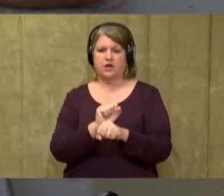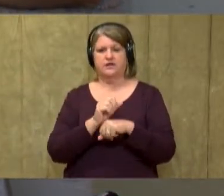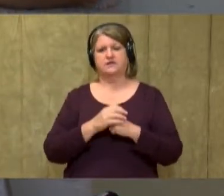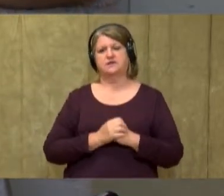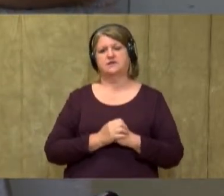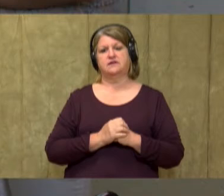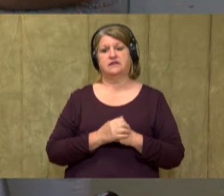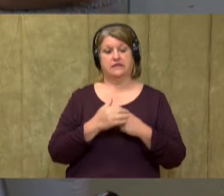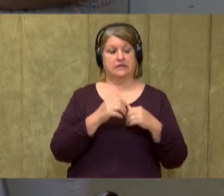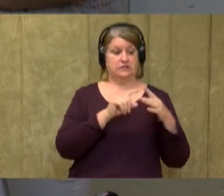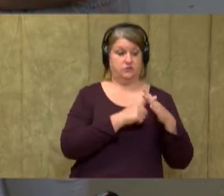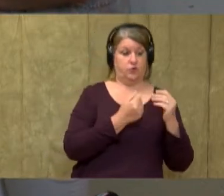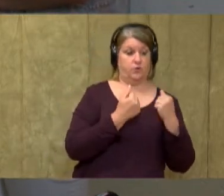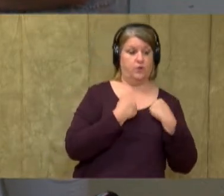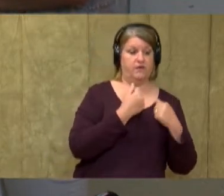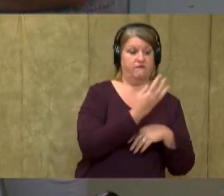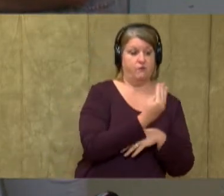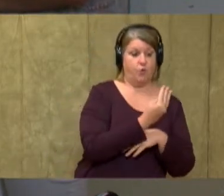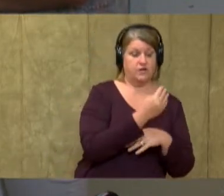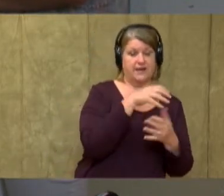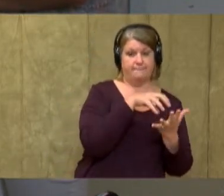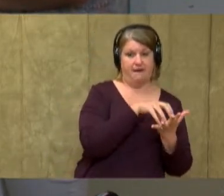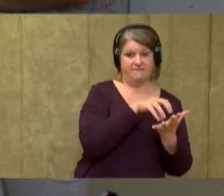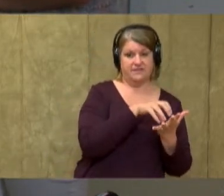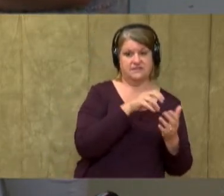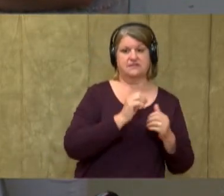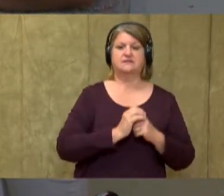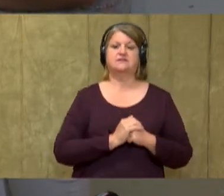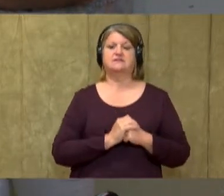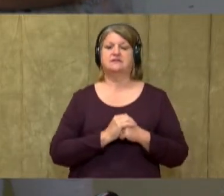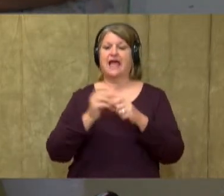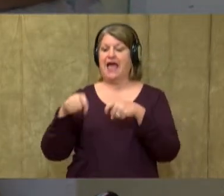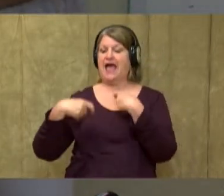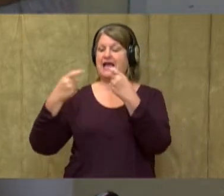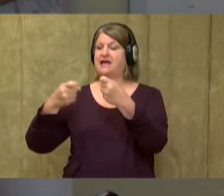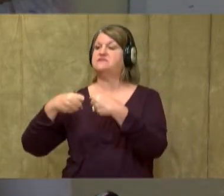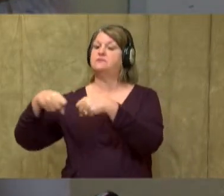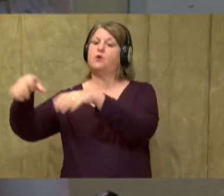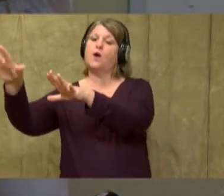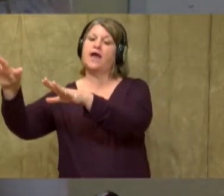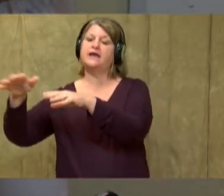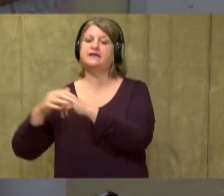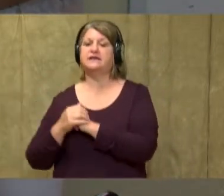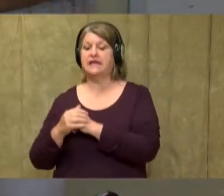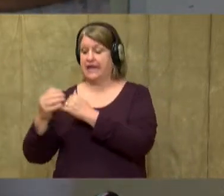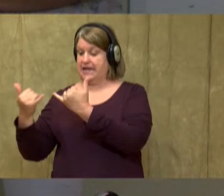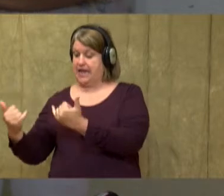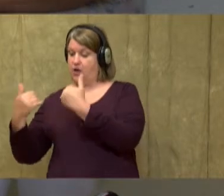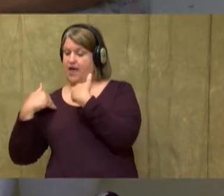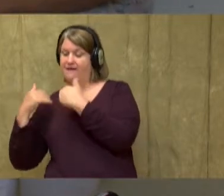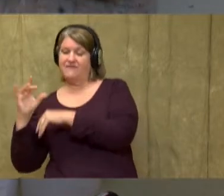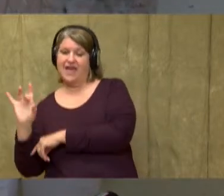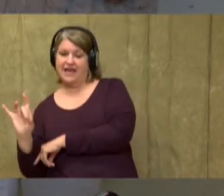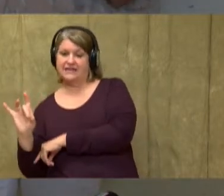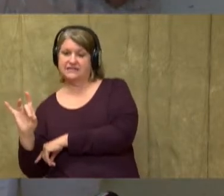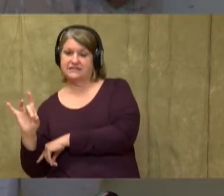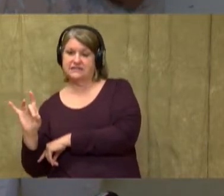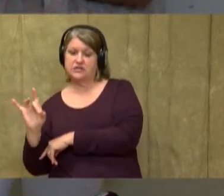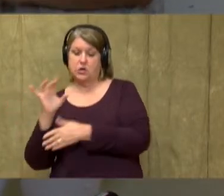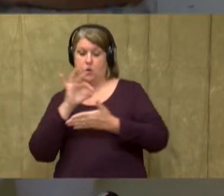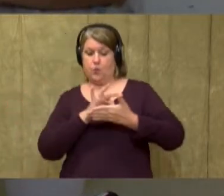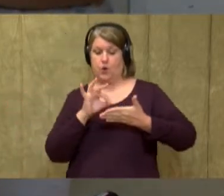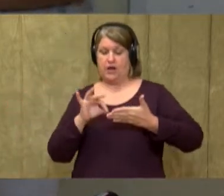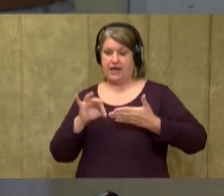I had the 14 muffins. I gave some away, and now I'm on 8. Ready? We're going to count